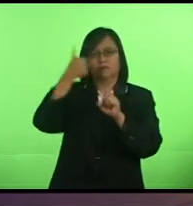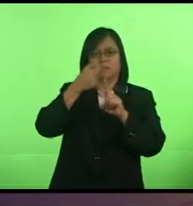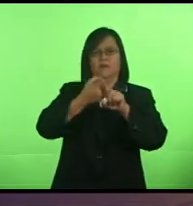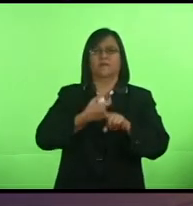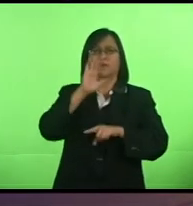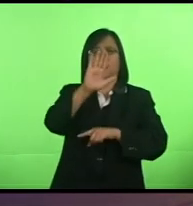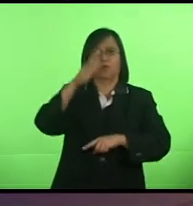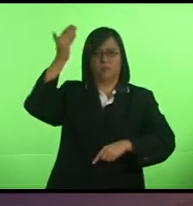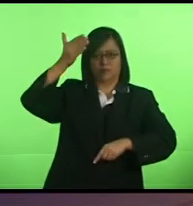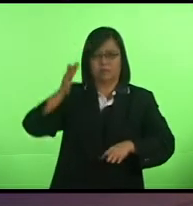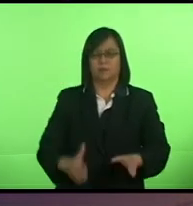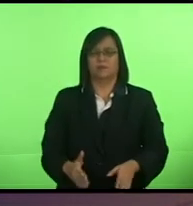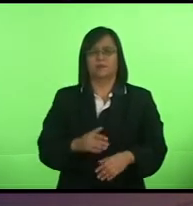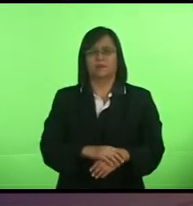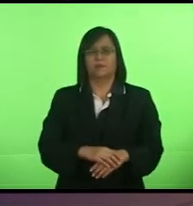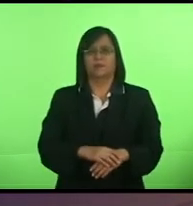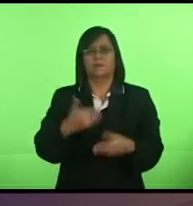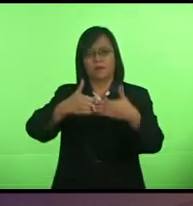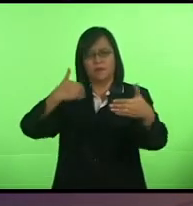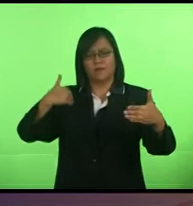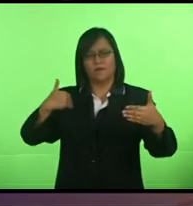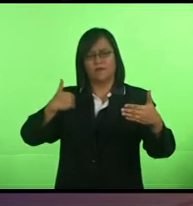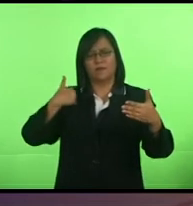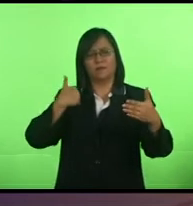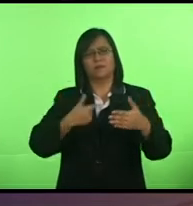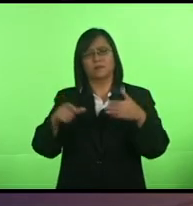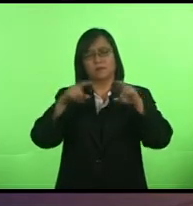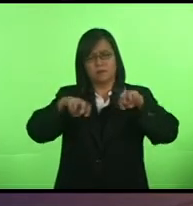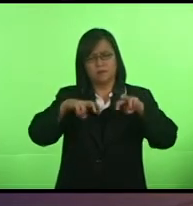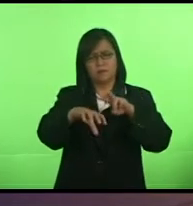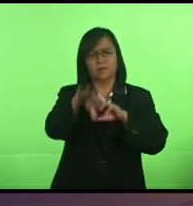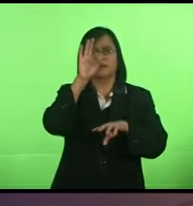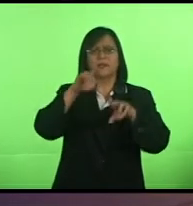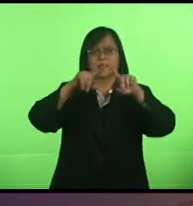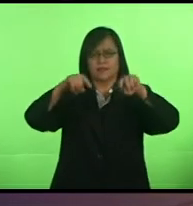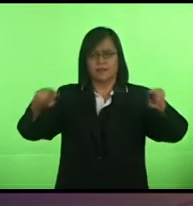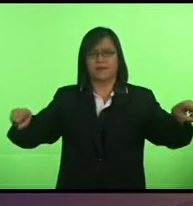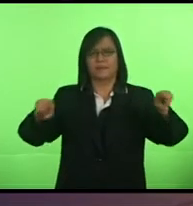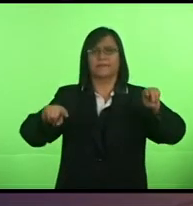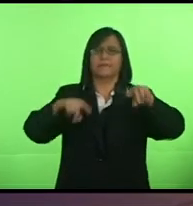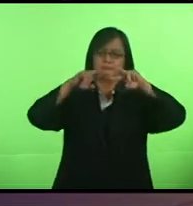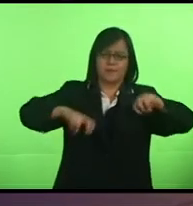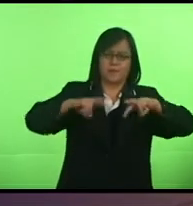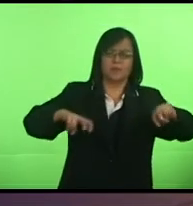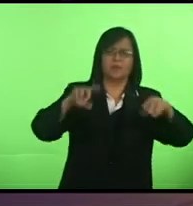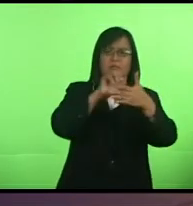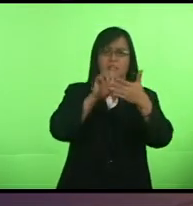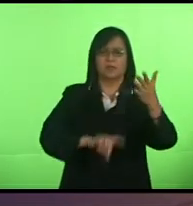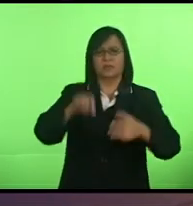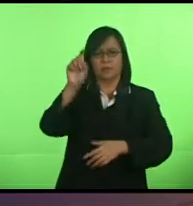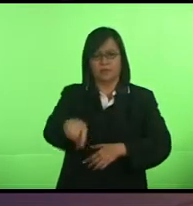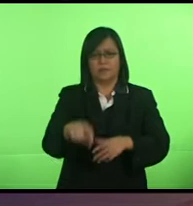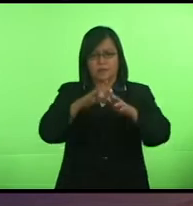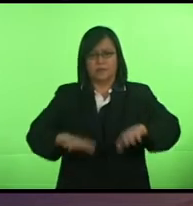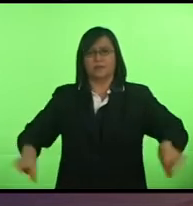before examining types of research designs, it is important to be clear about the role and purpose of